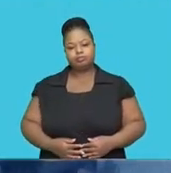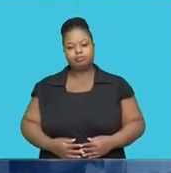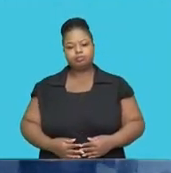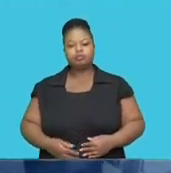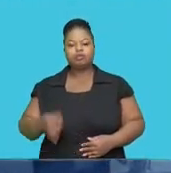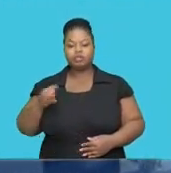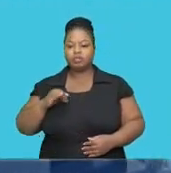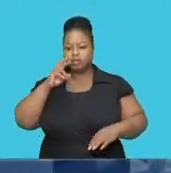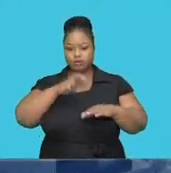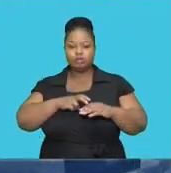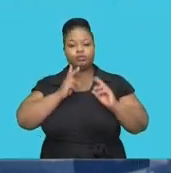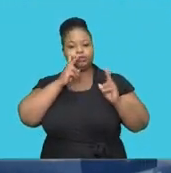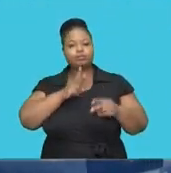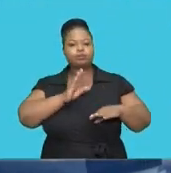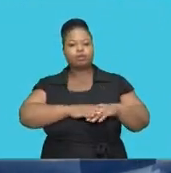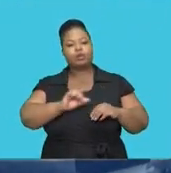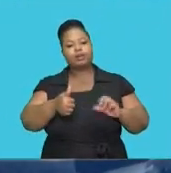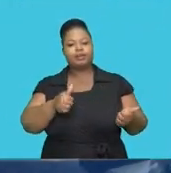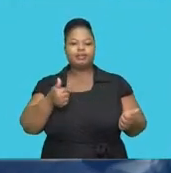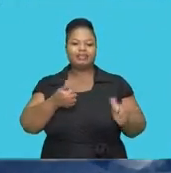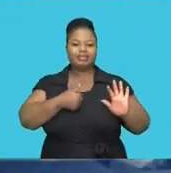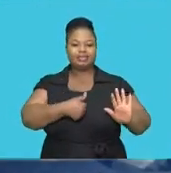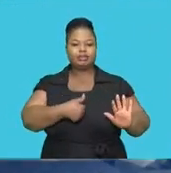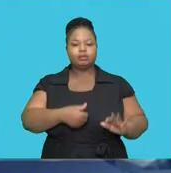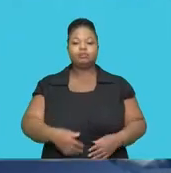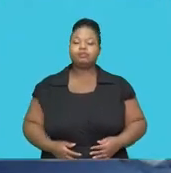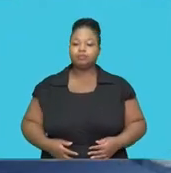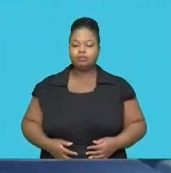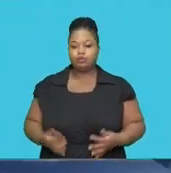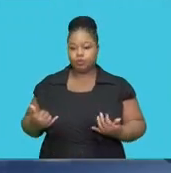6 to go. So the ones for today, they are...